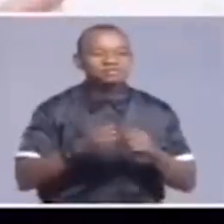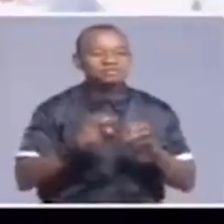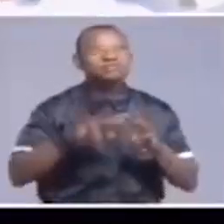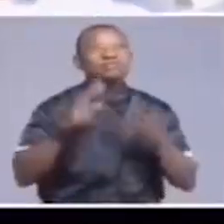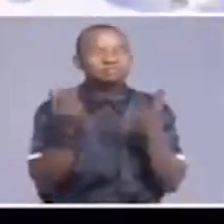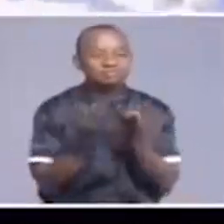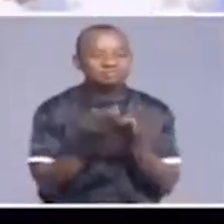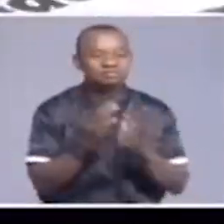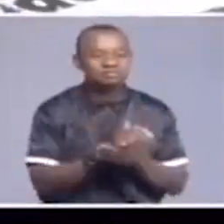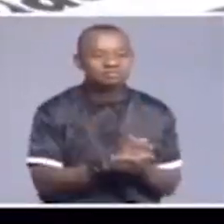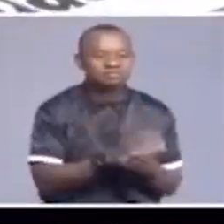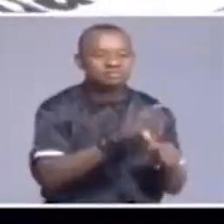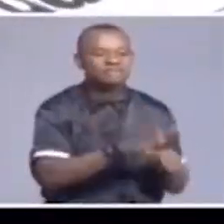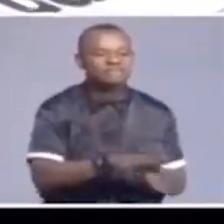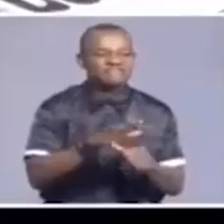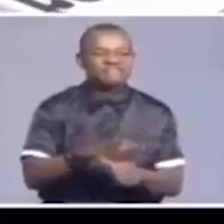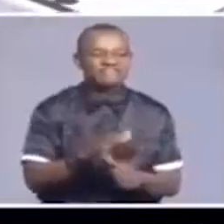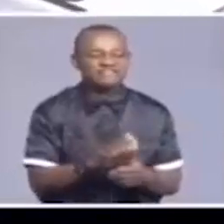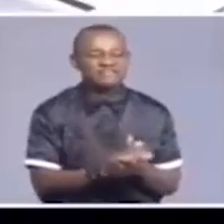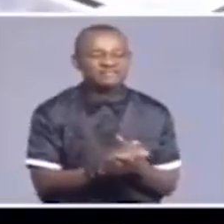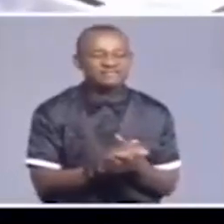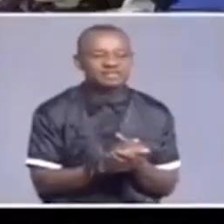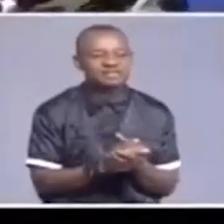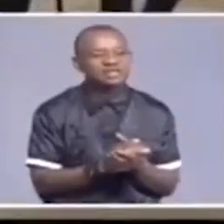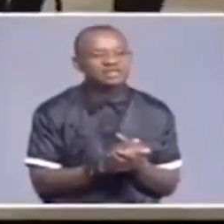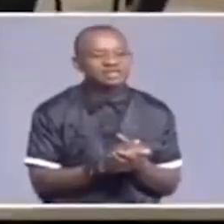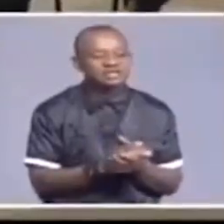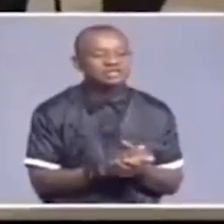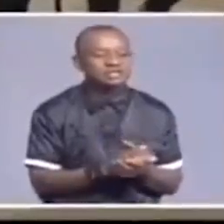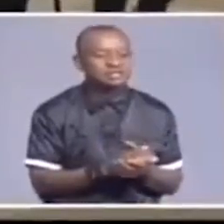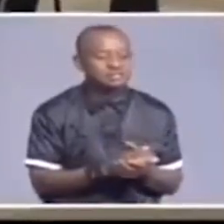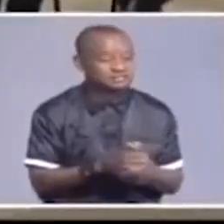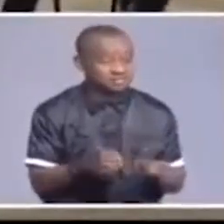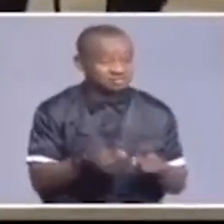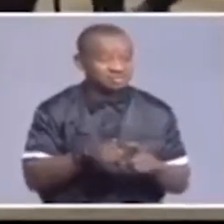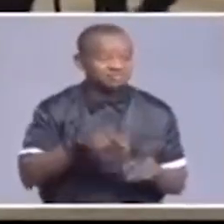and abuse caused by religious institutions.